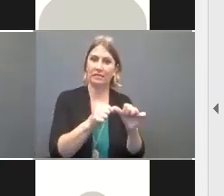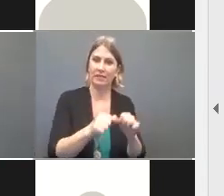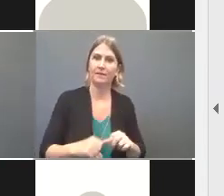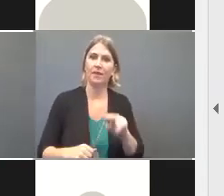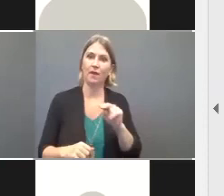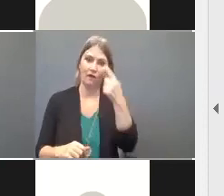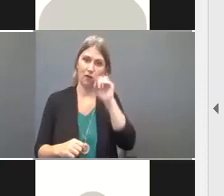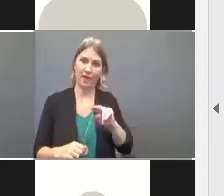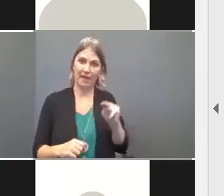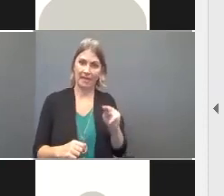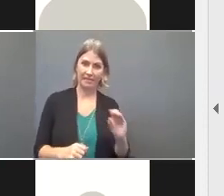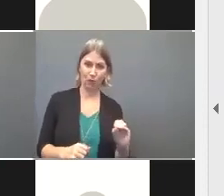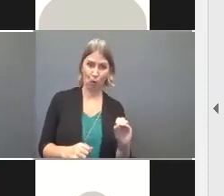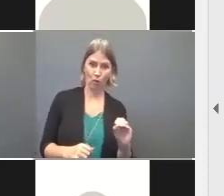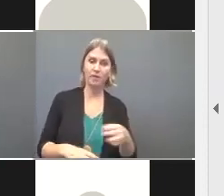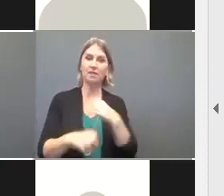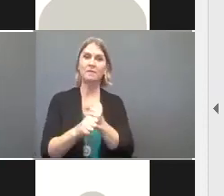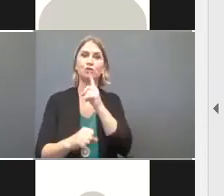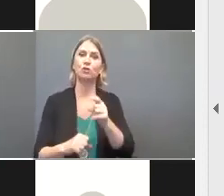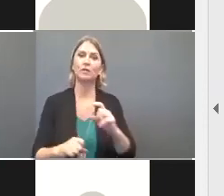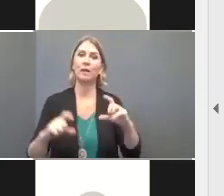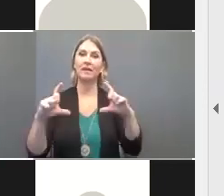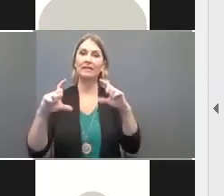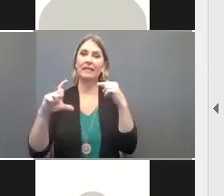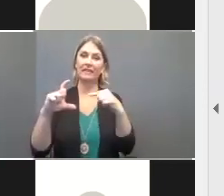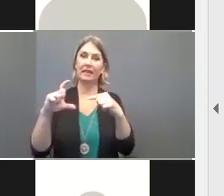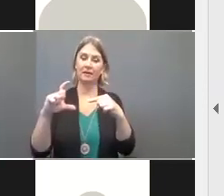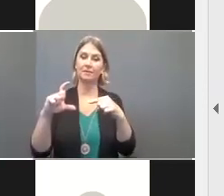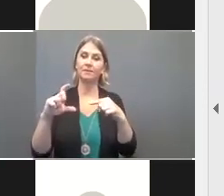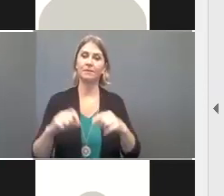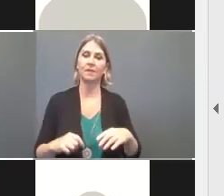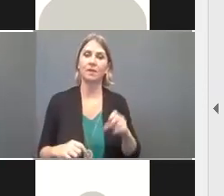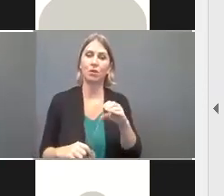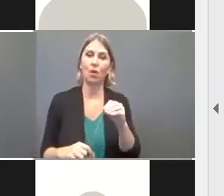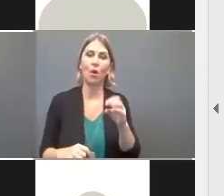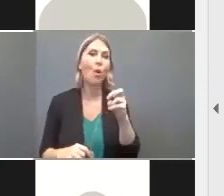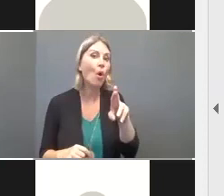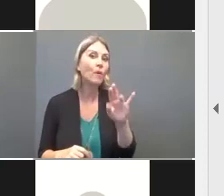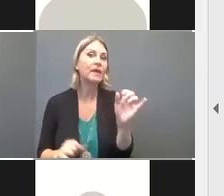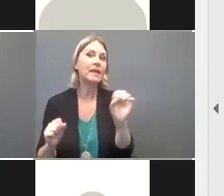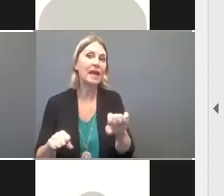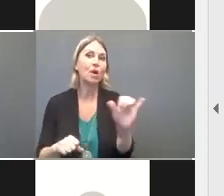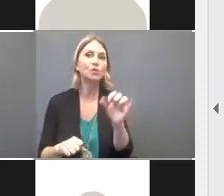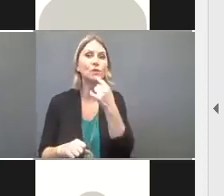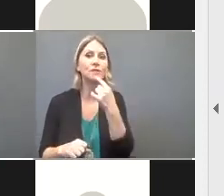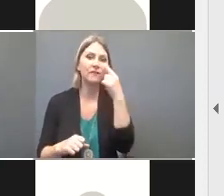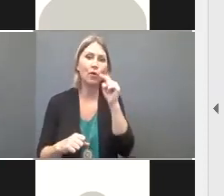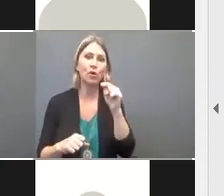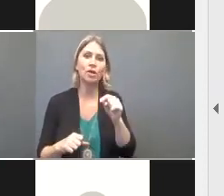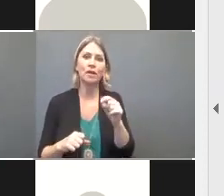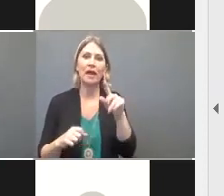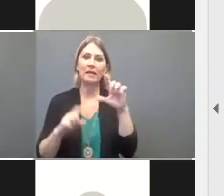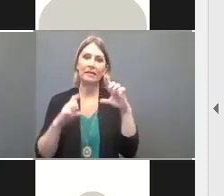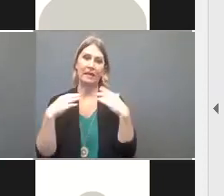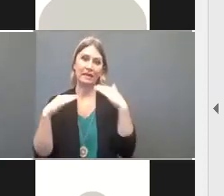make sure that big theta of a function exists. Or we can also say in terms of limits, that is limit n tends